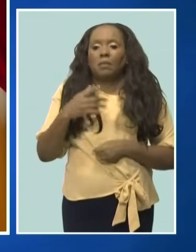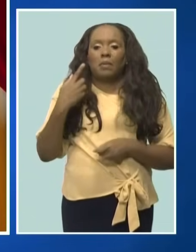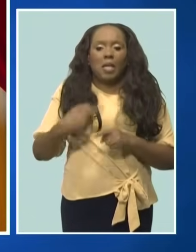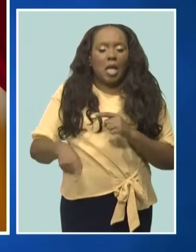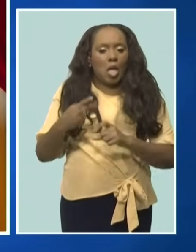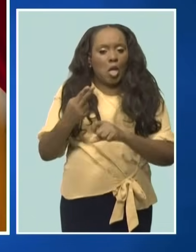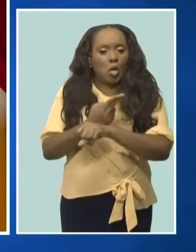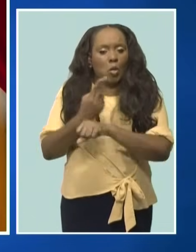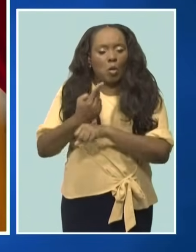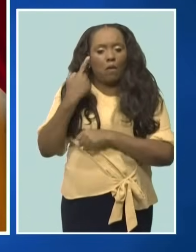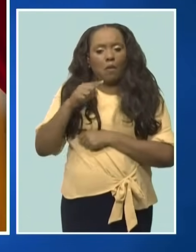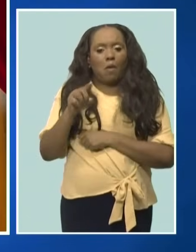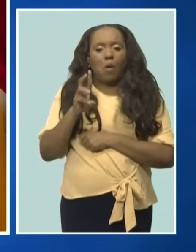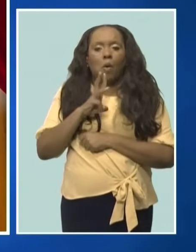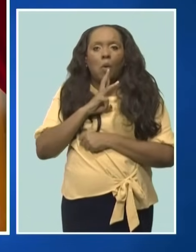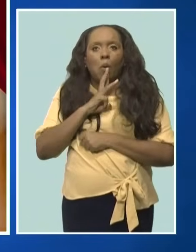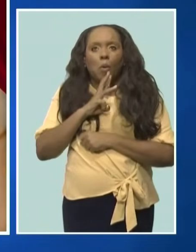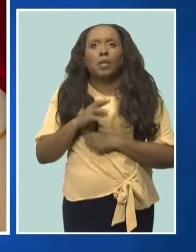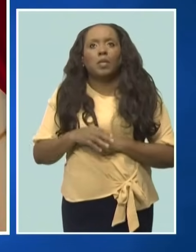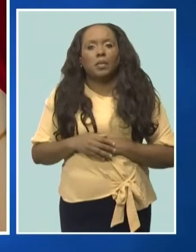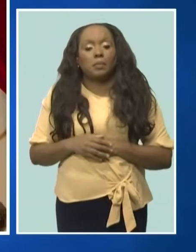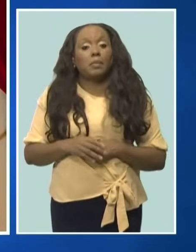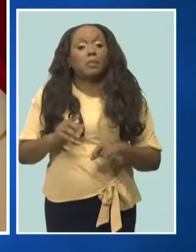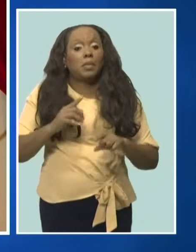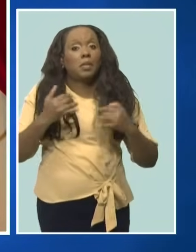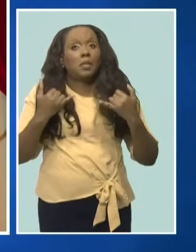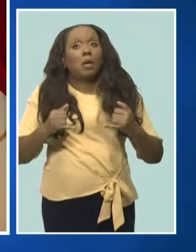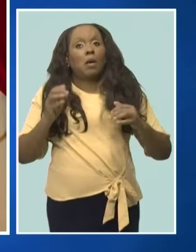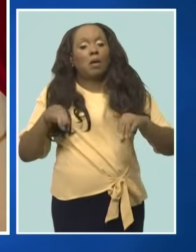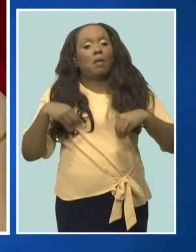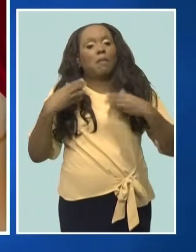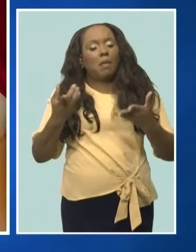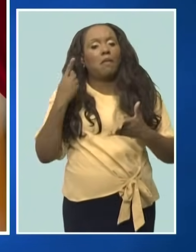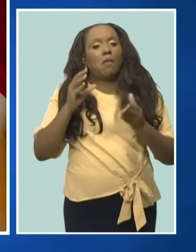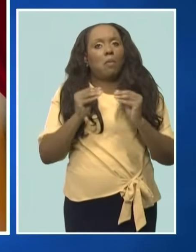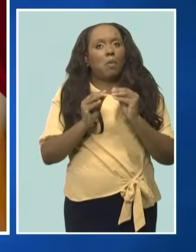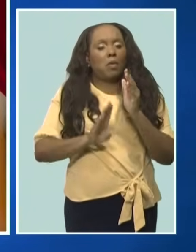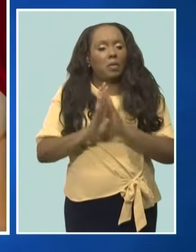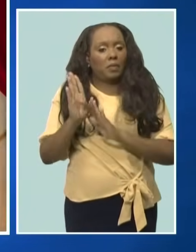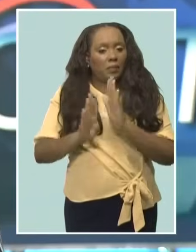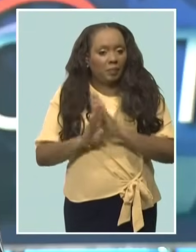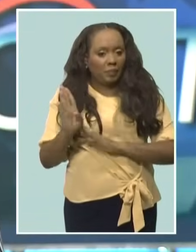up from zone 1 and that are now available to people to develop.